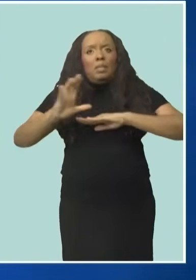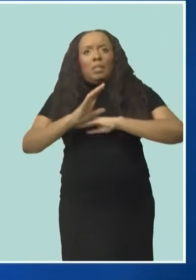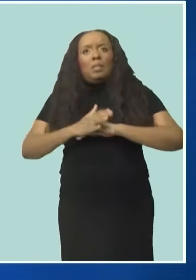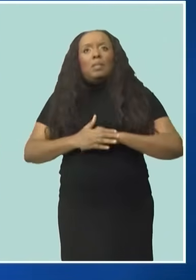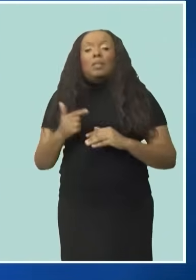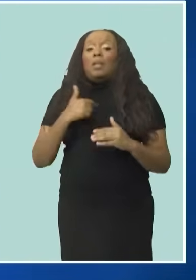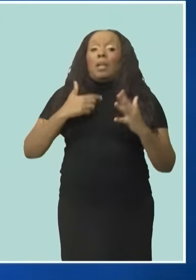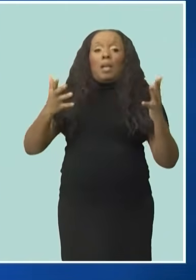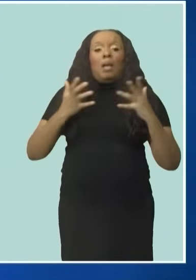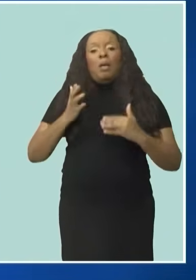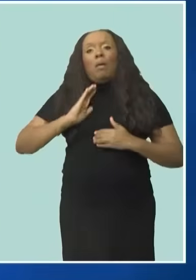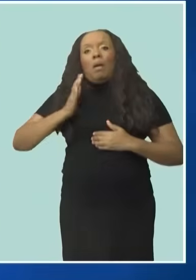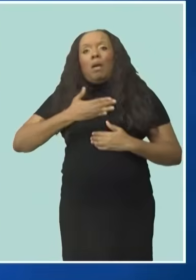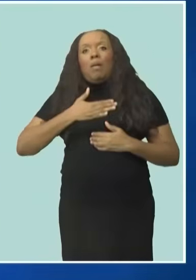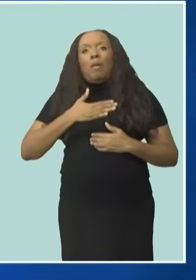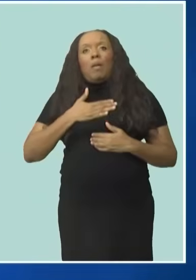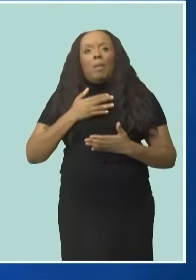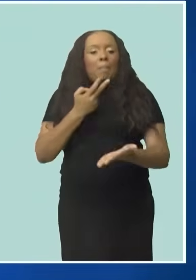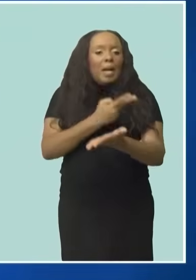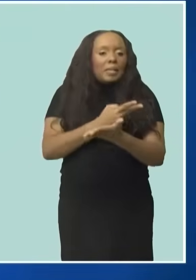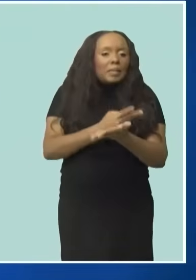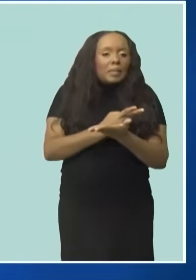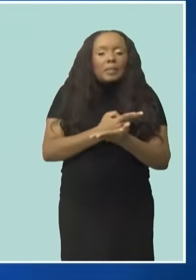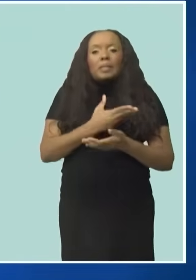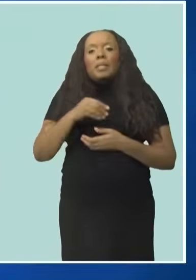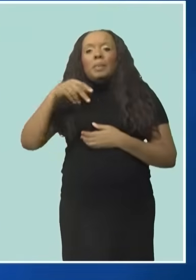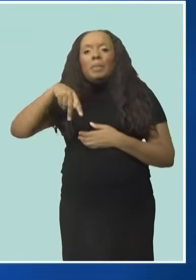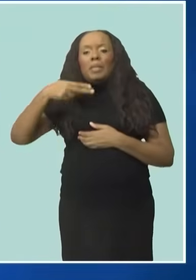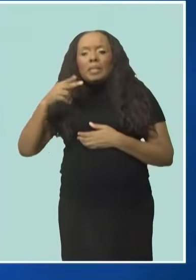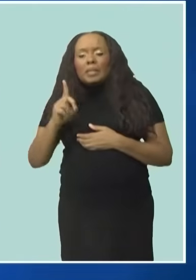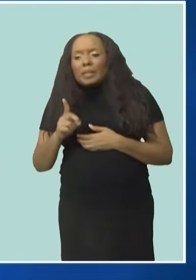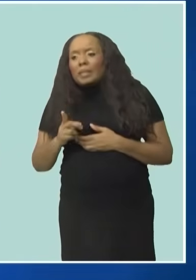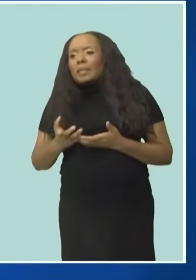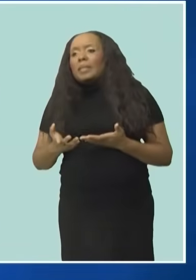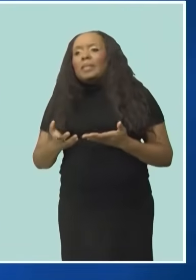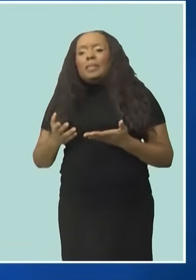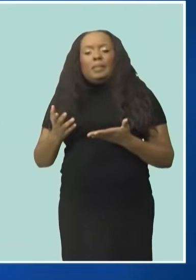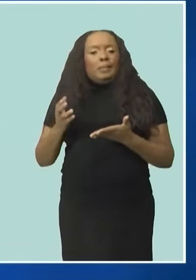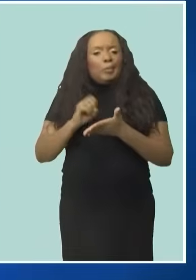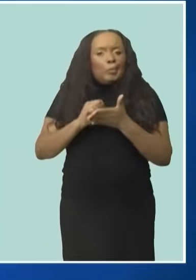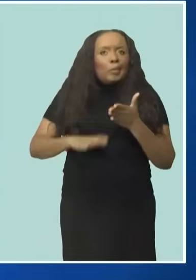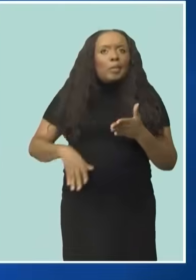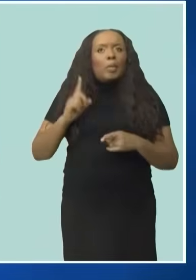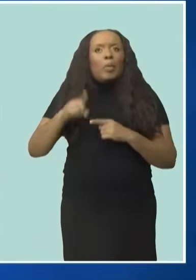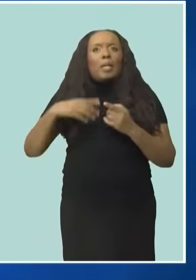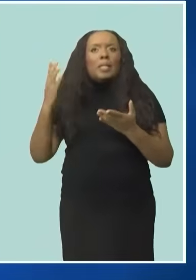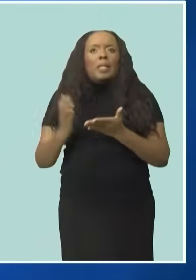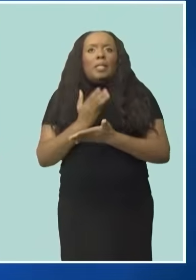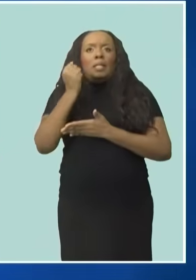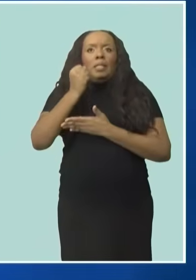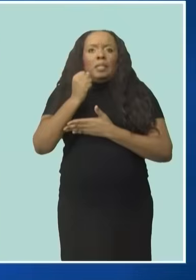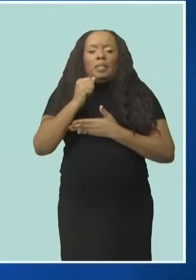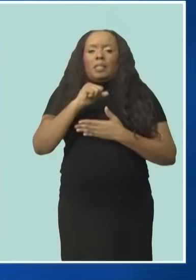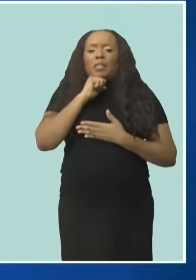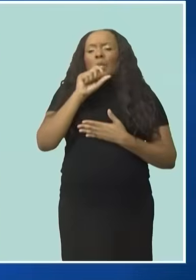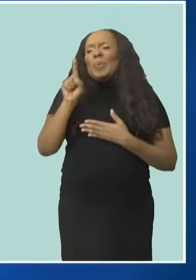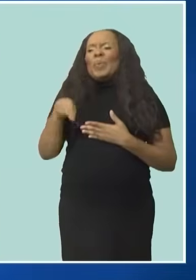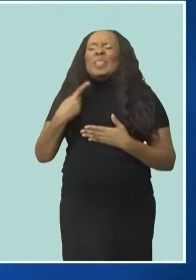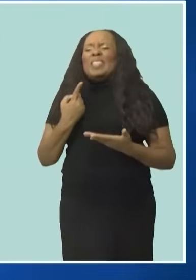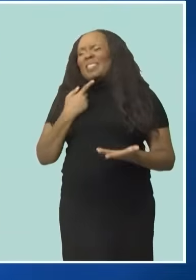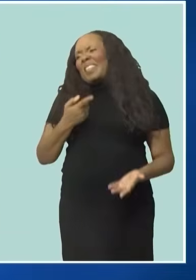graduate students to understand that gaining a postgraduate degree was more than adding